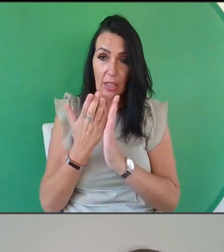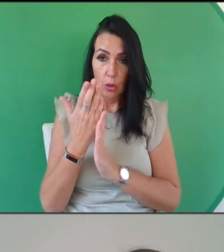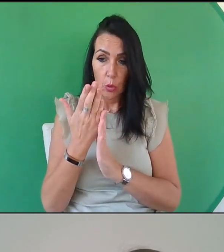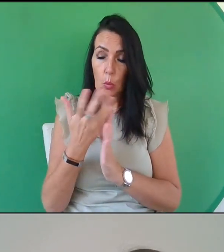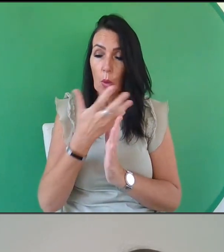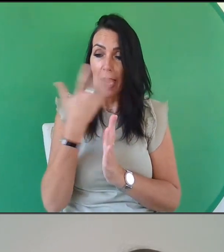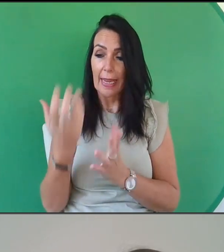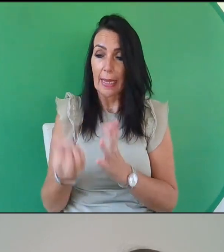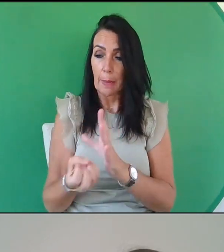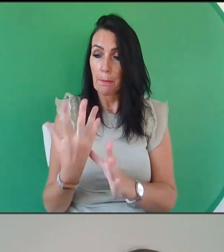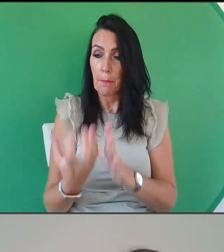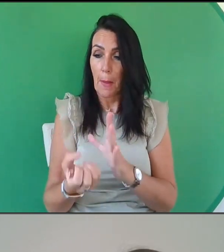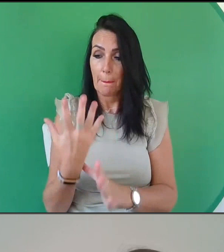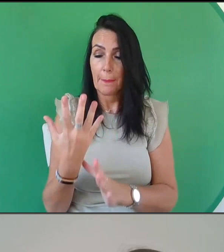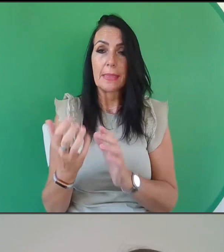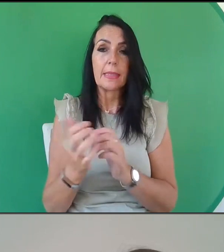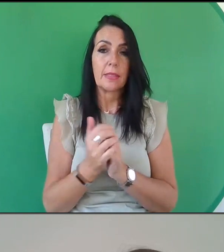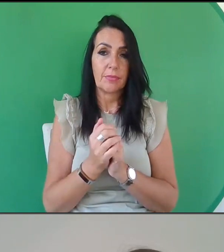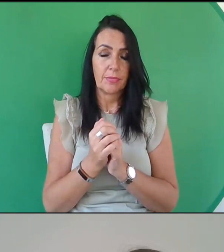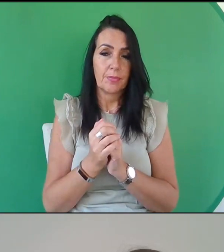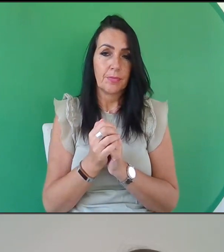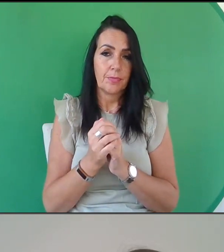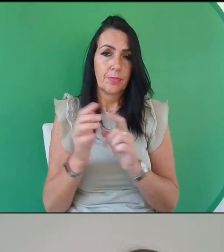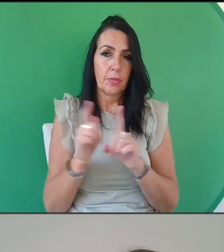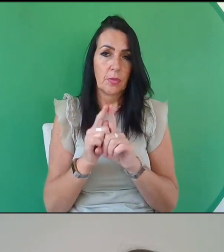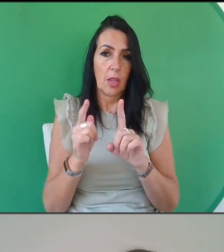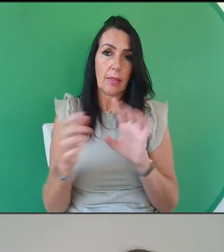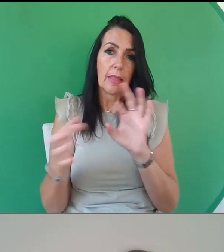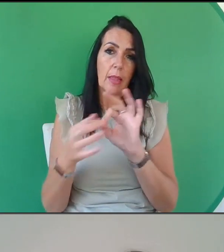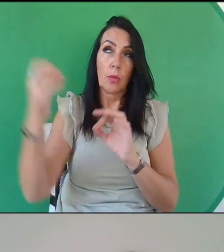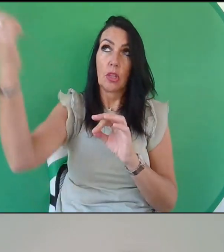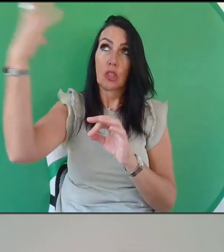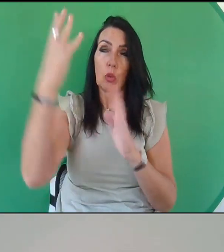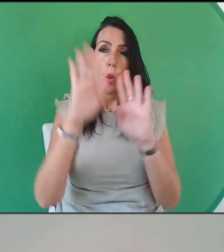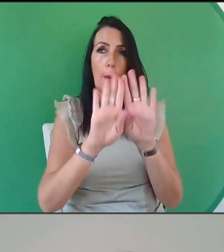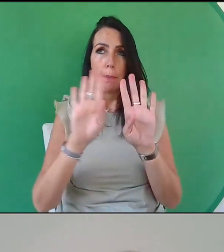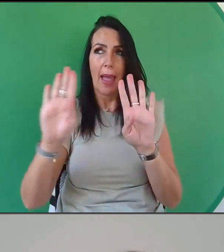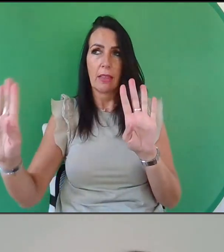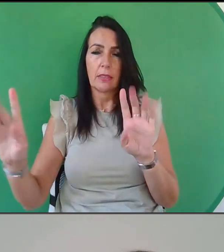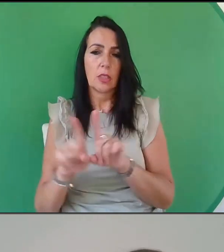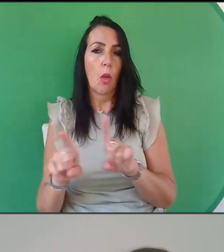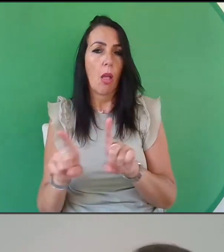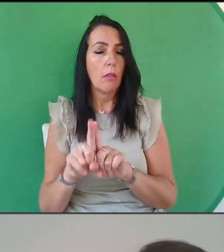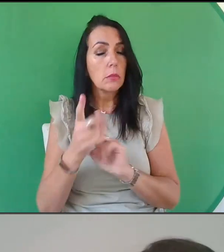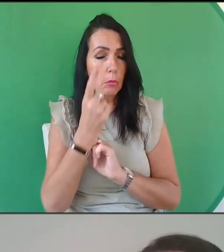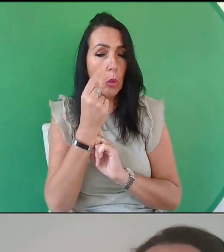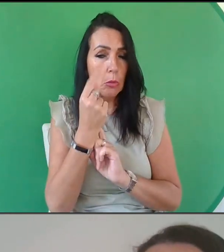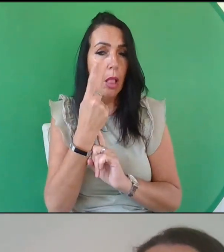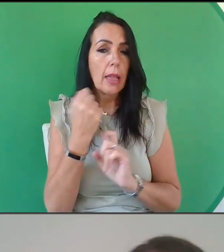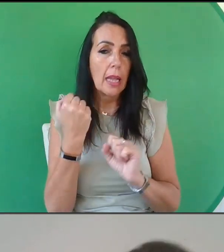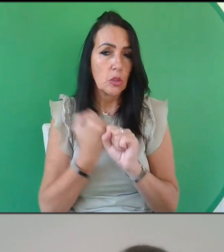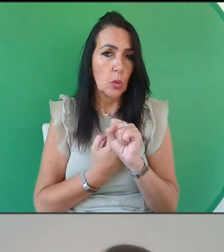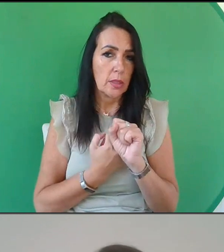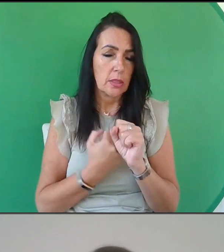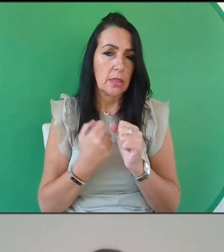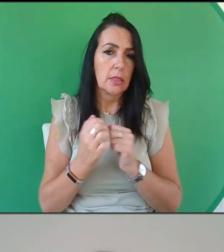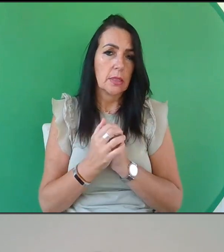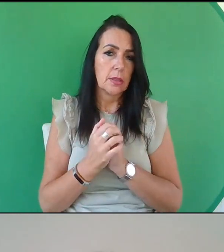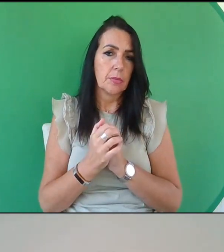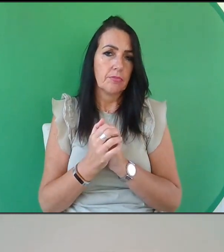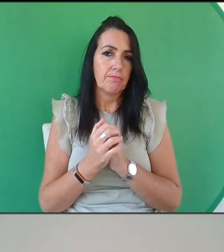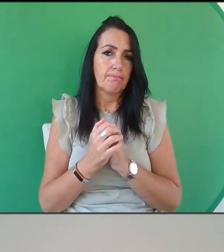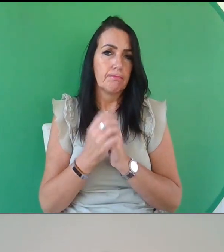pumps, and some are even powered by solar panels as well. So it can be done, but yeah, it's just kind of